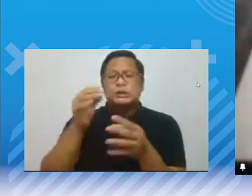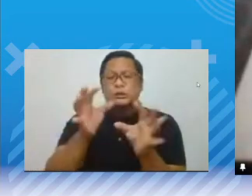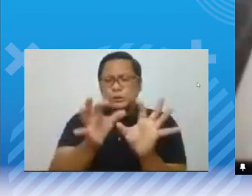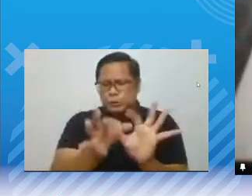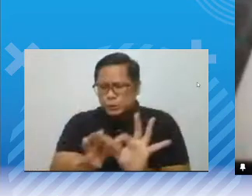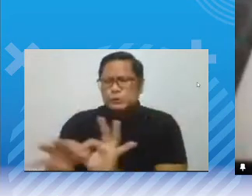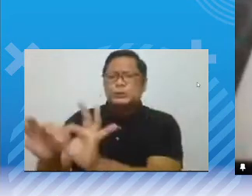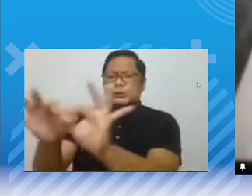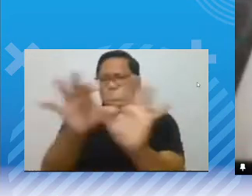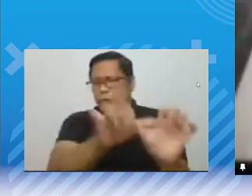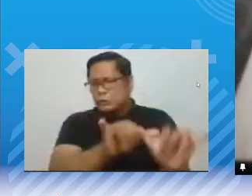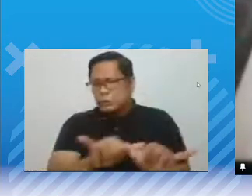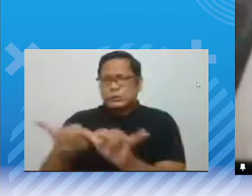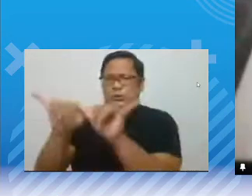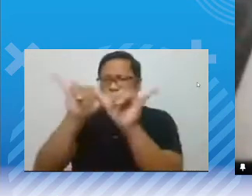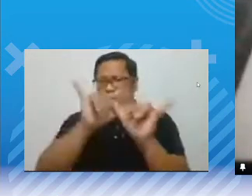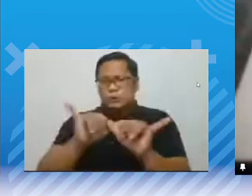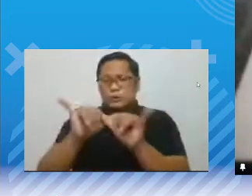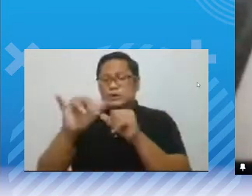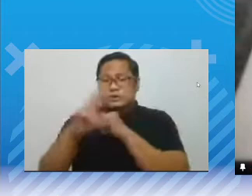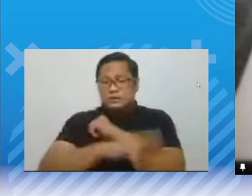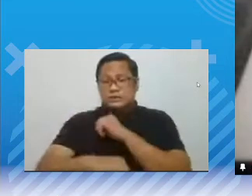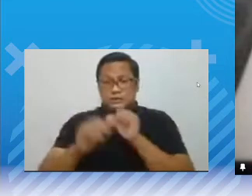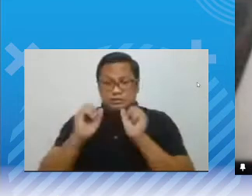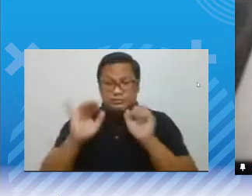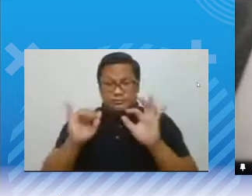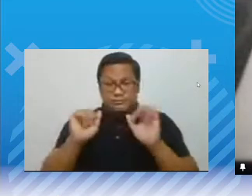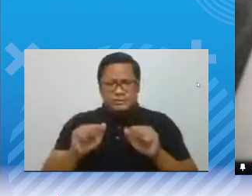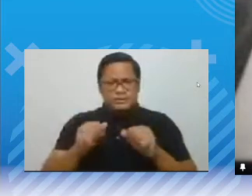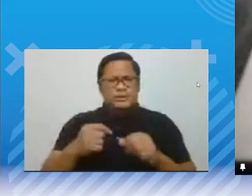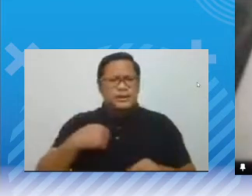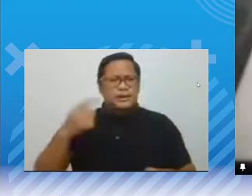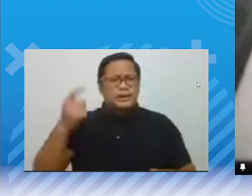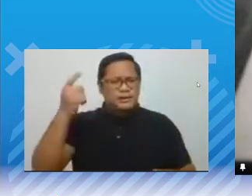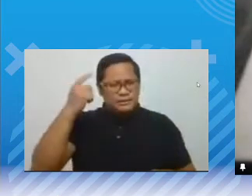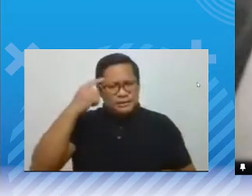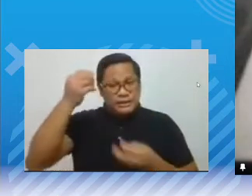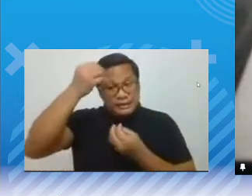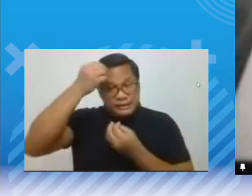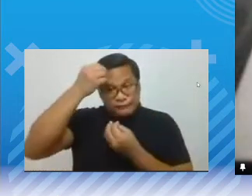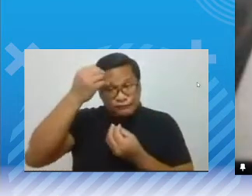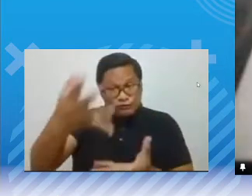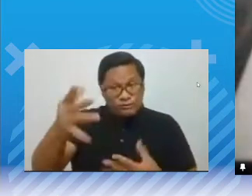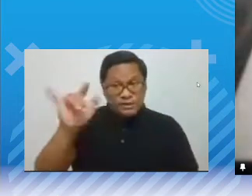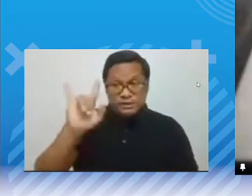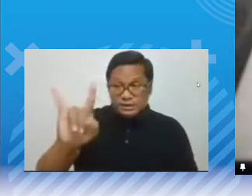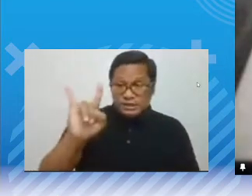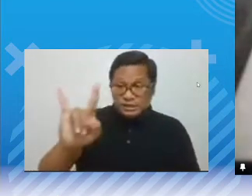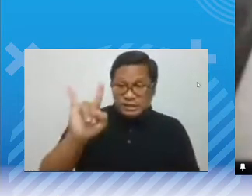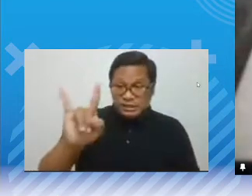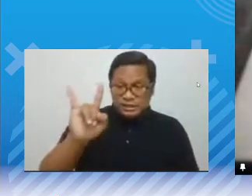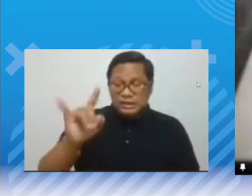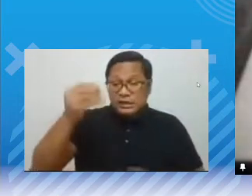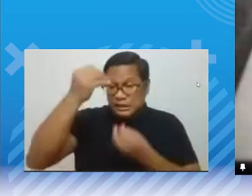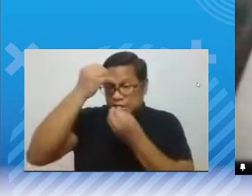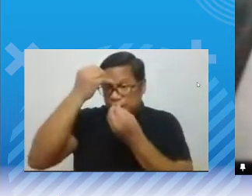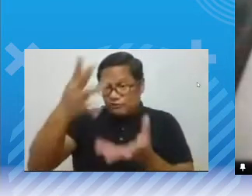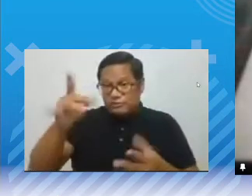across all regions if possible. So an infomercial, providing an